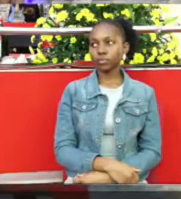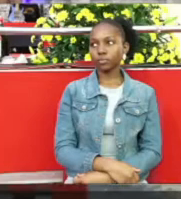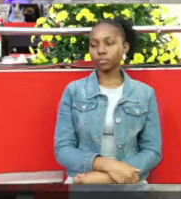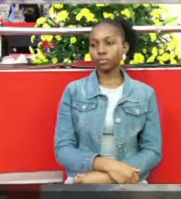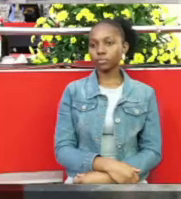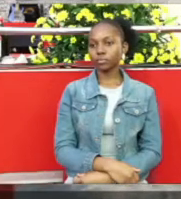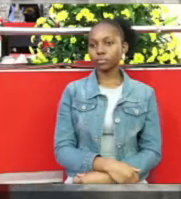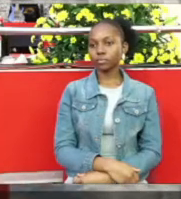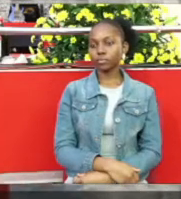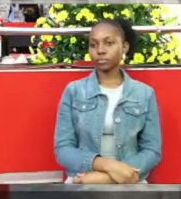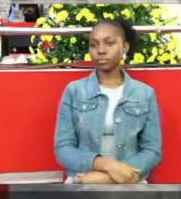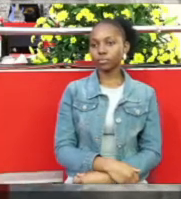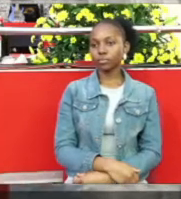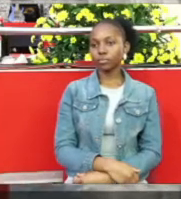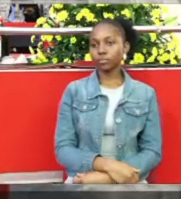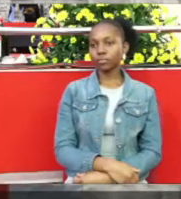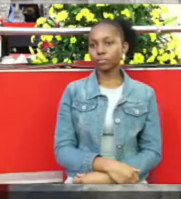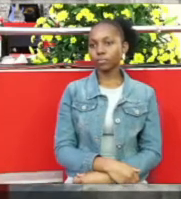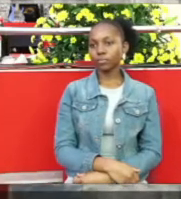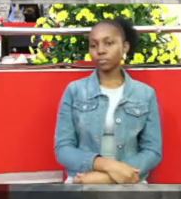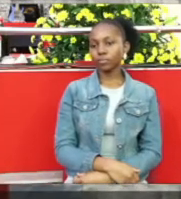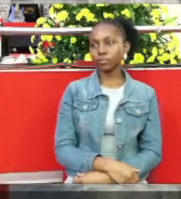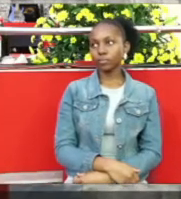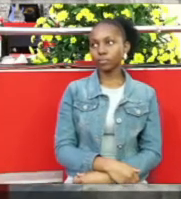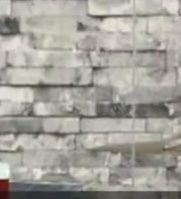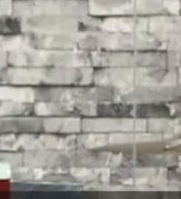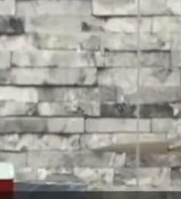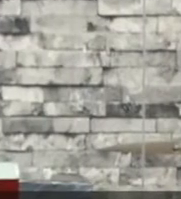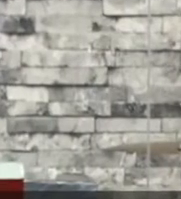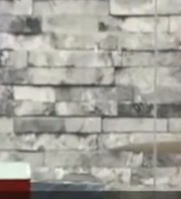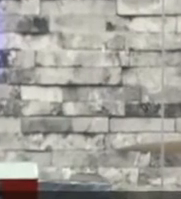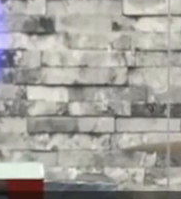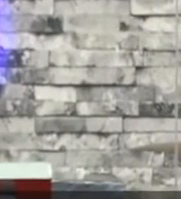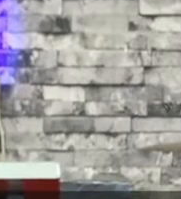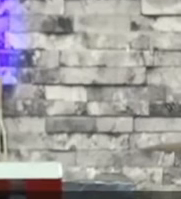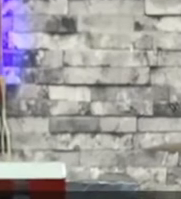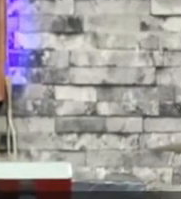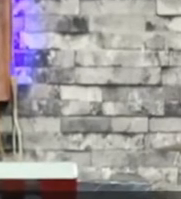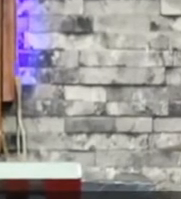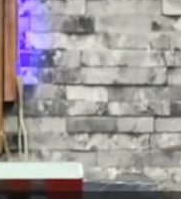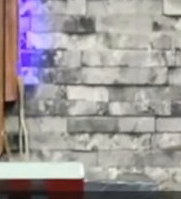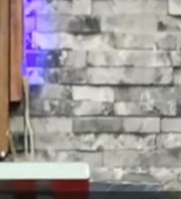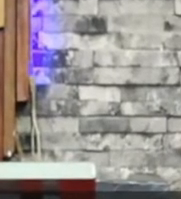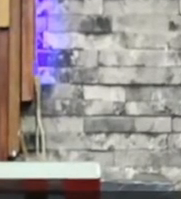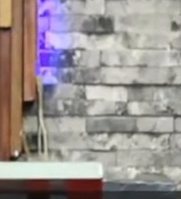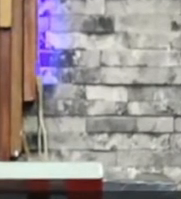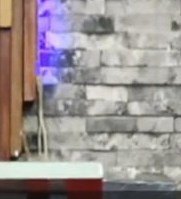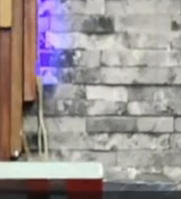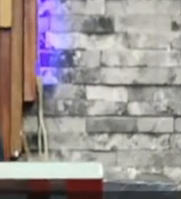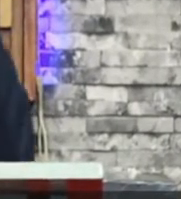other foundation can anyone lay than that which was laid with Jesus Christ.